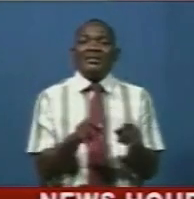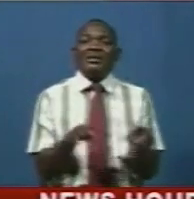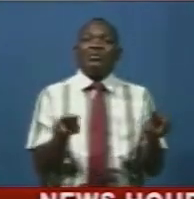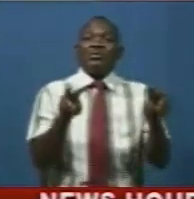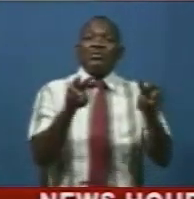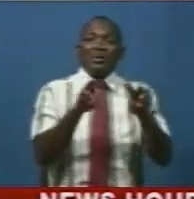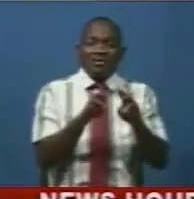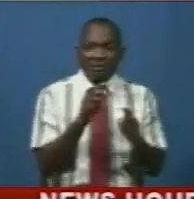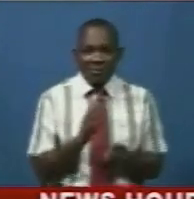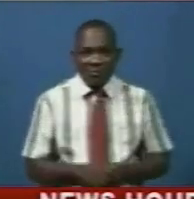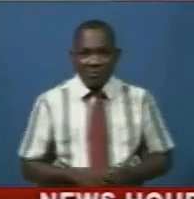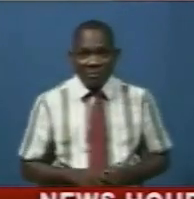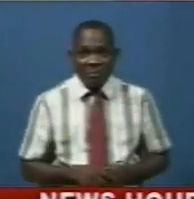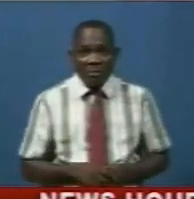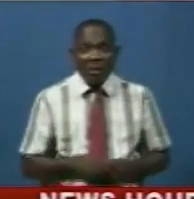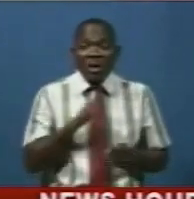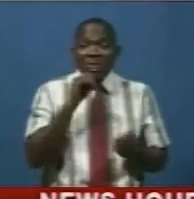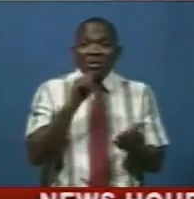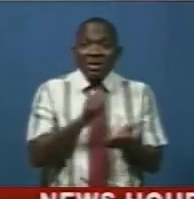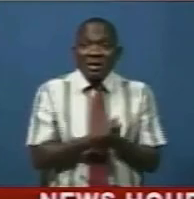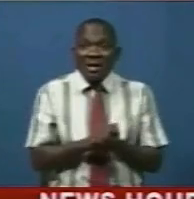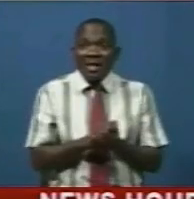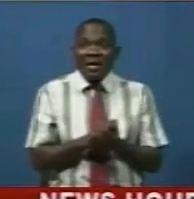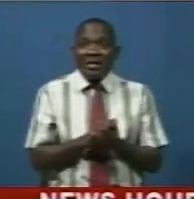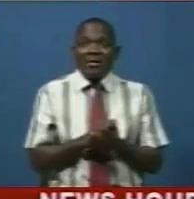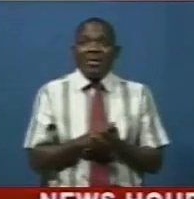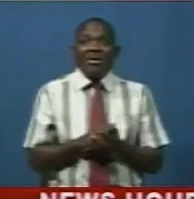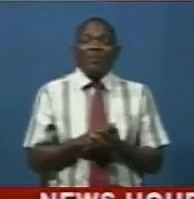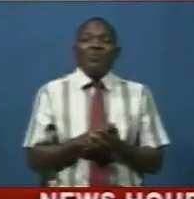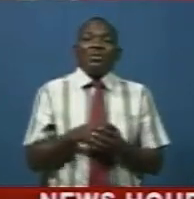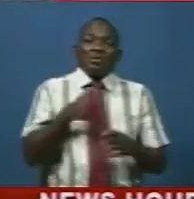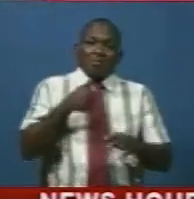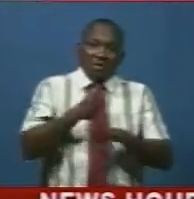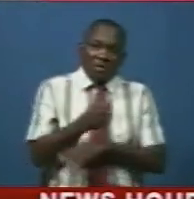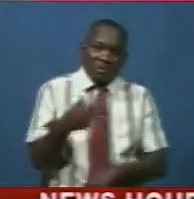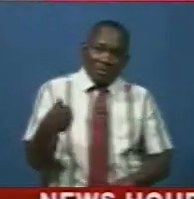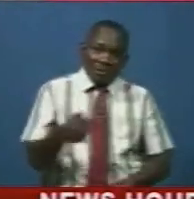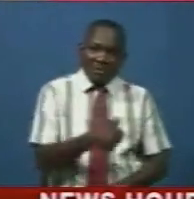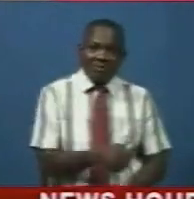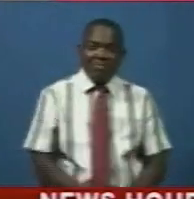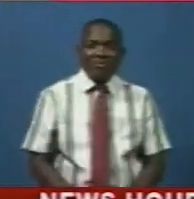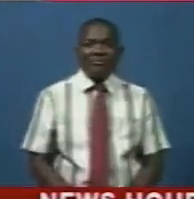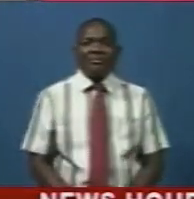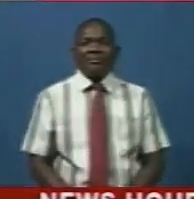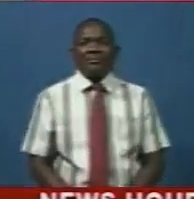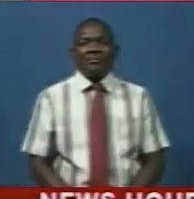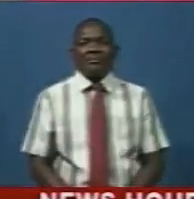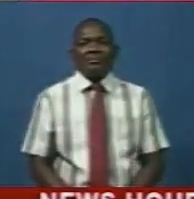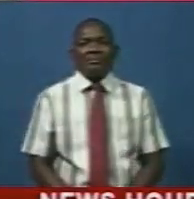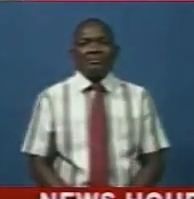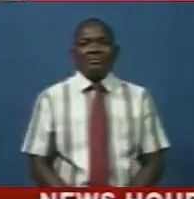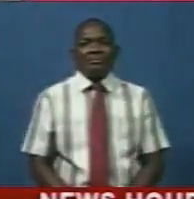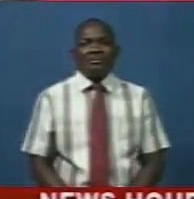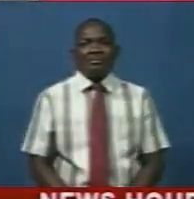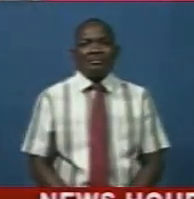Or we have ourselves to blame.